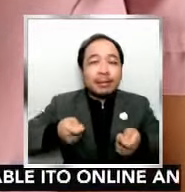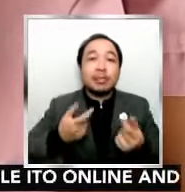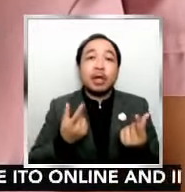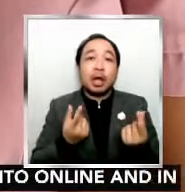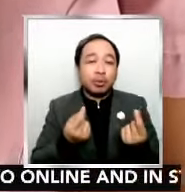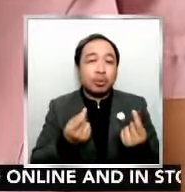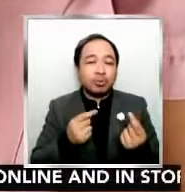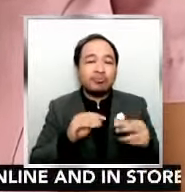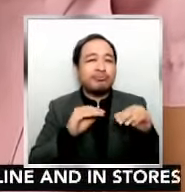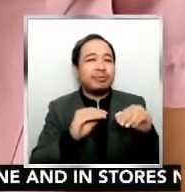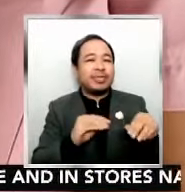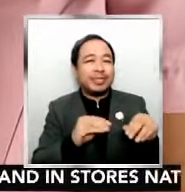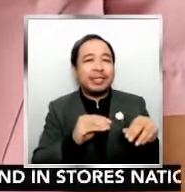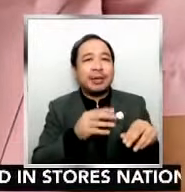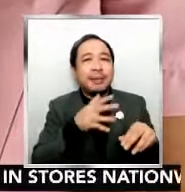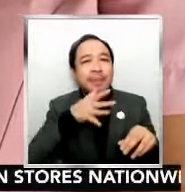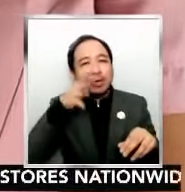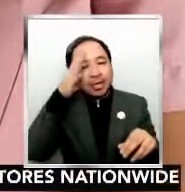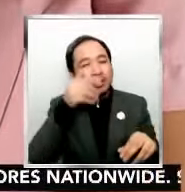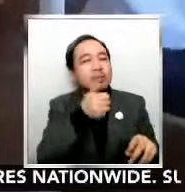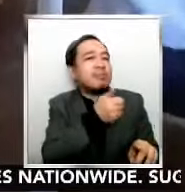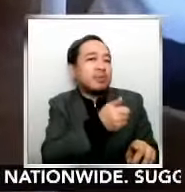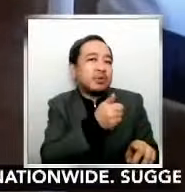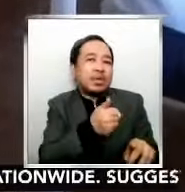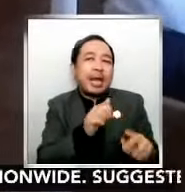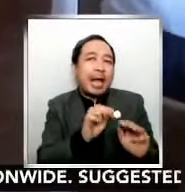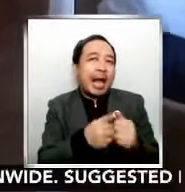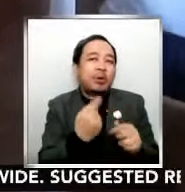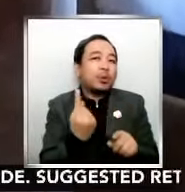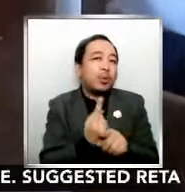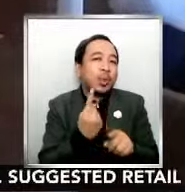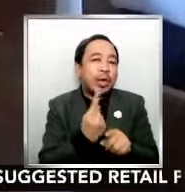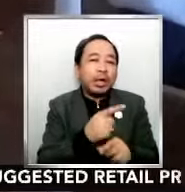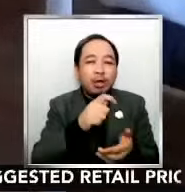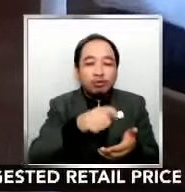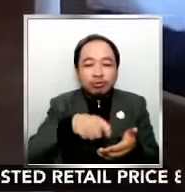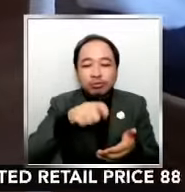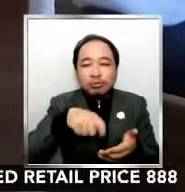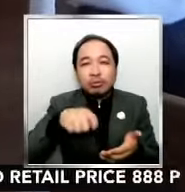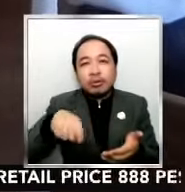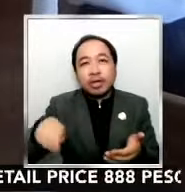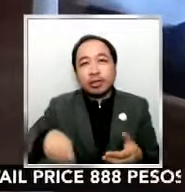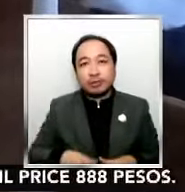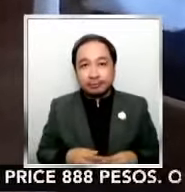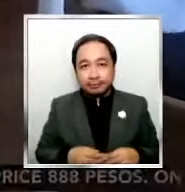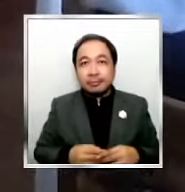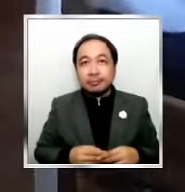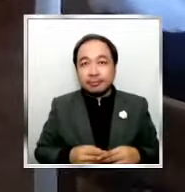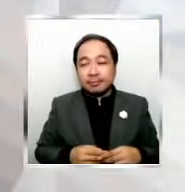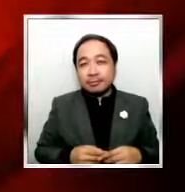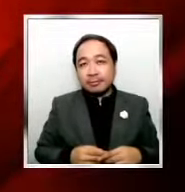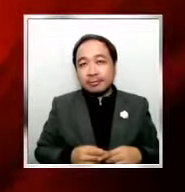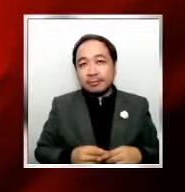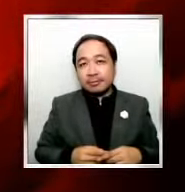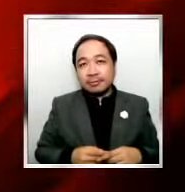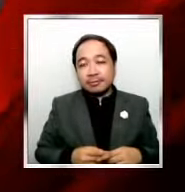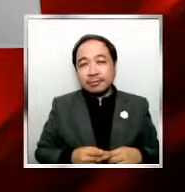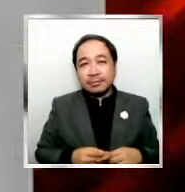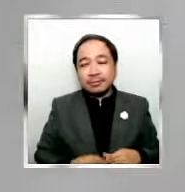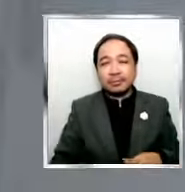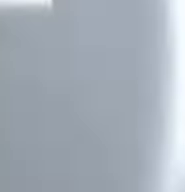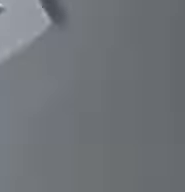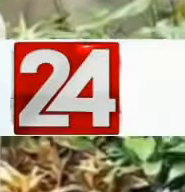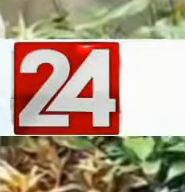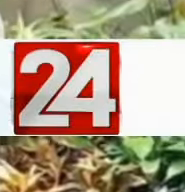sa bahay, sila lang magtuturo ng proper handling ng pencil. Mariz Umali, Nakatutok, 24 Oras.